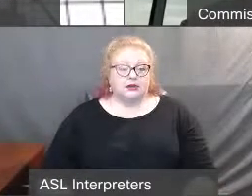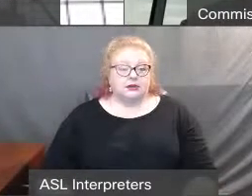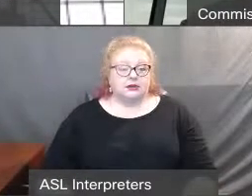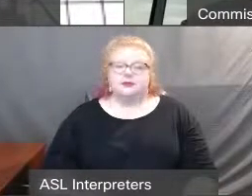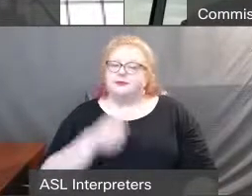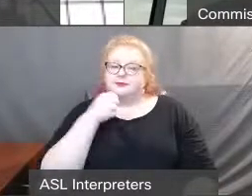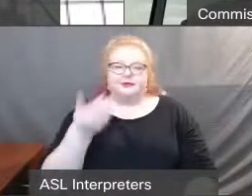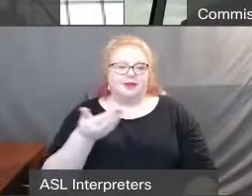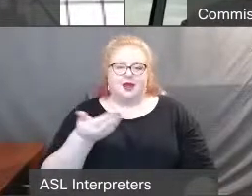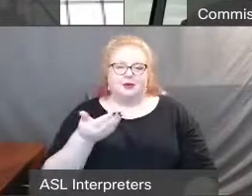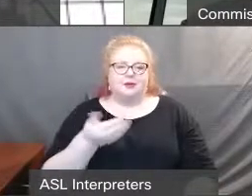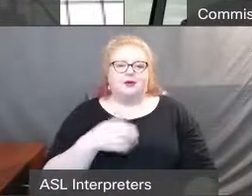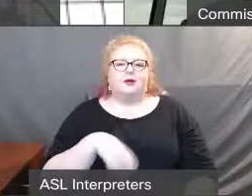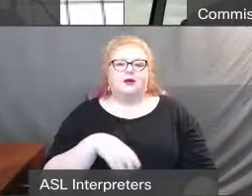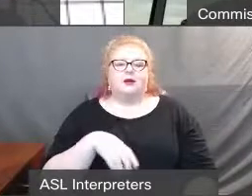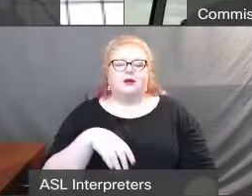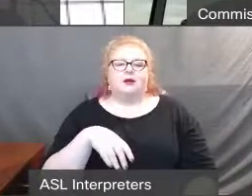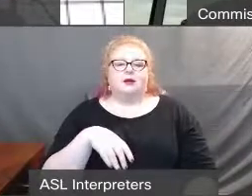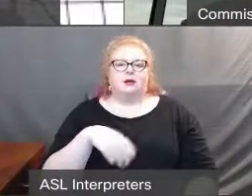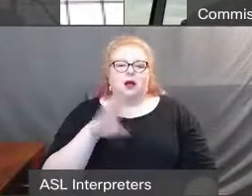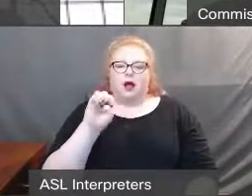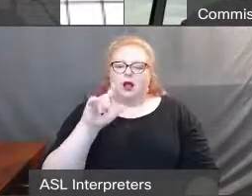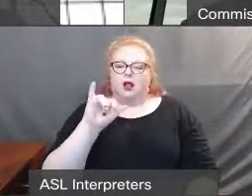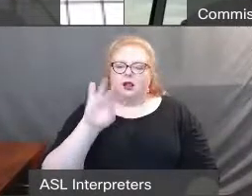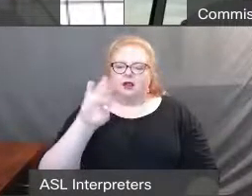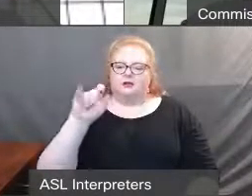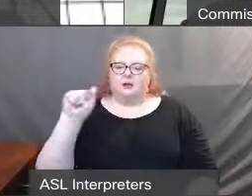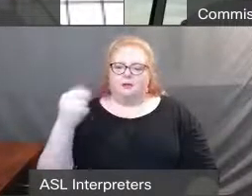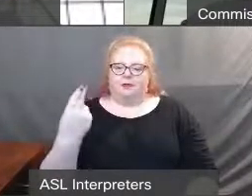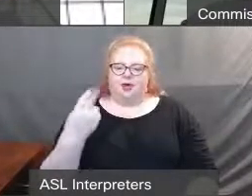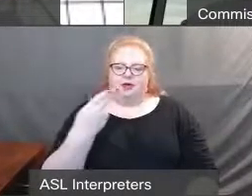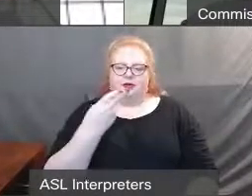Not present. Elizabeth Hiles.